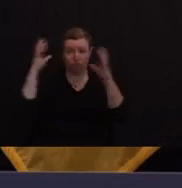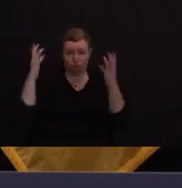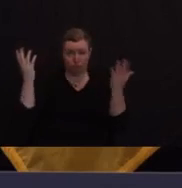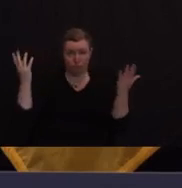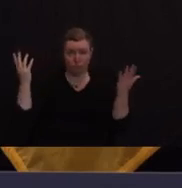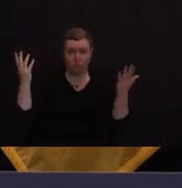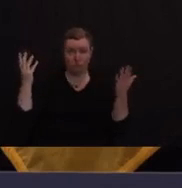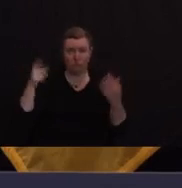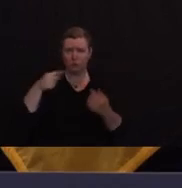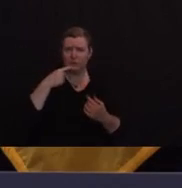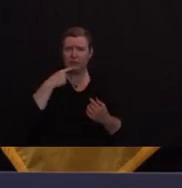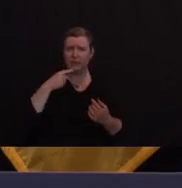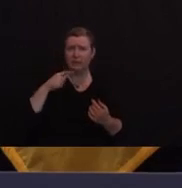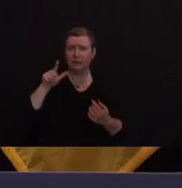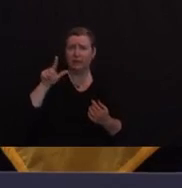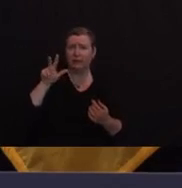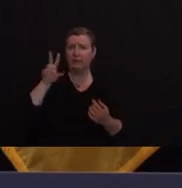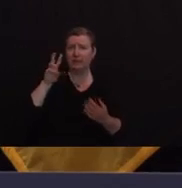36,534.